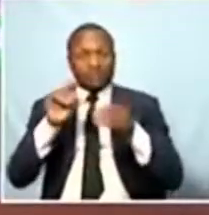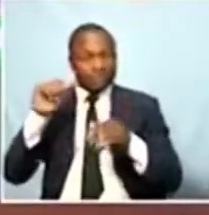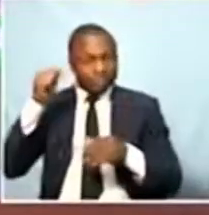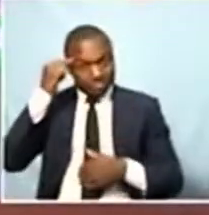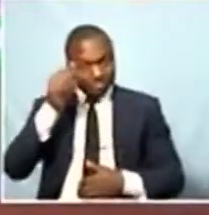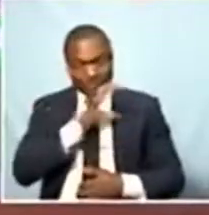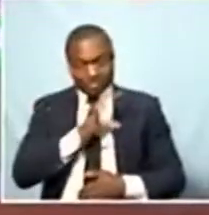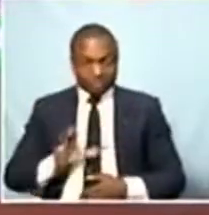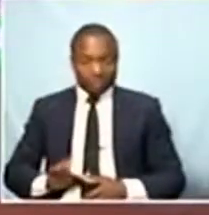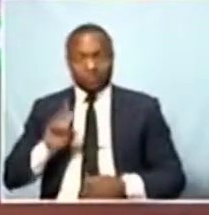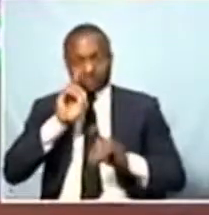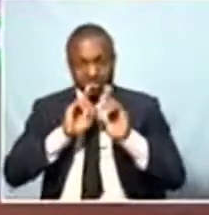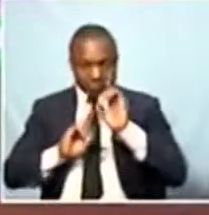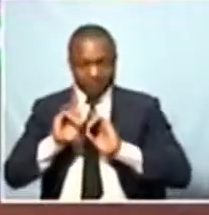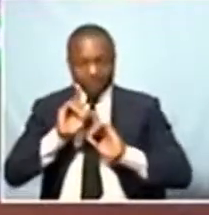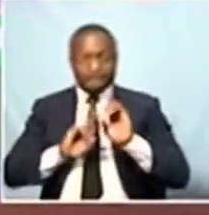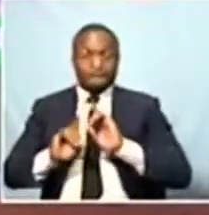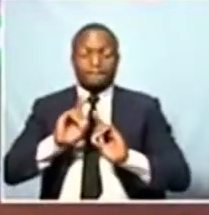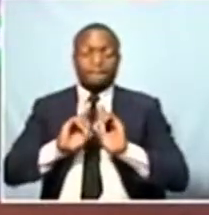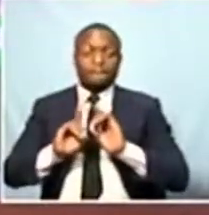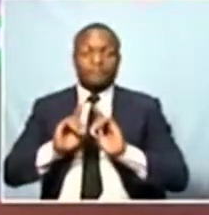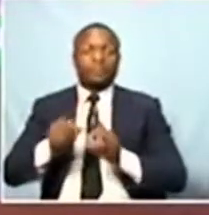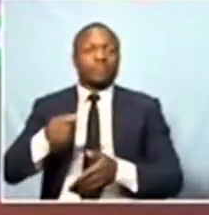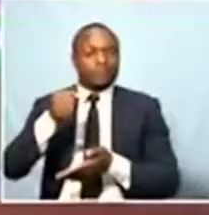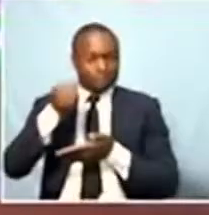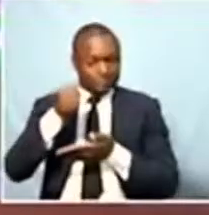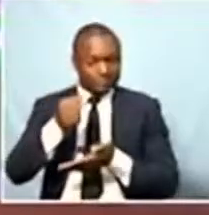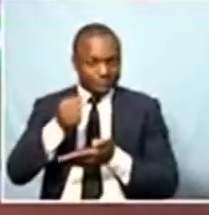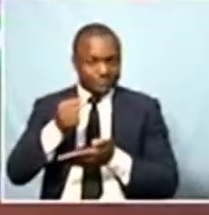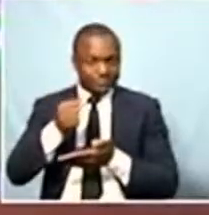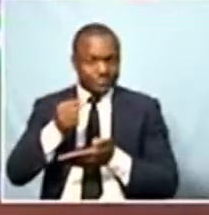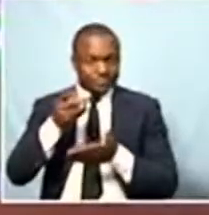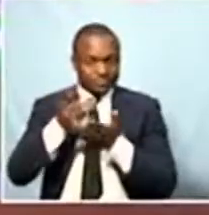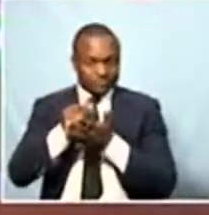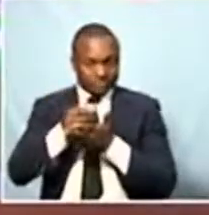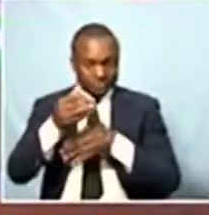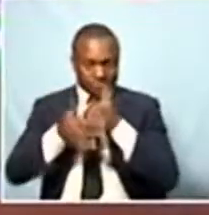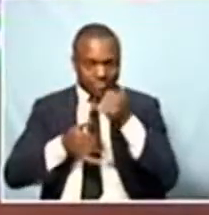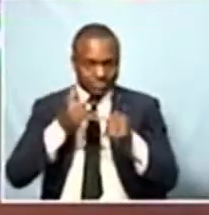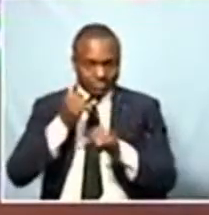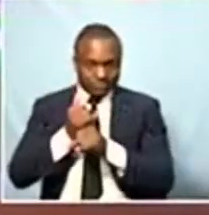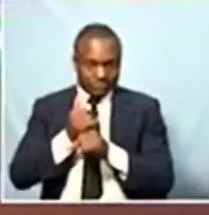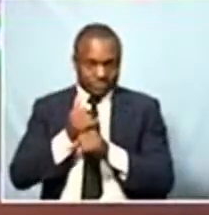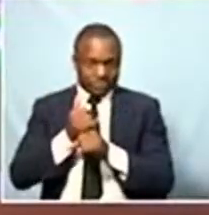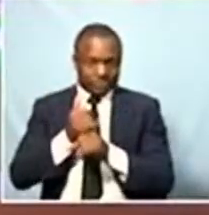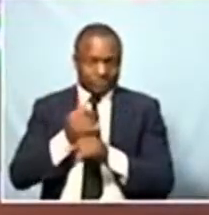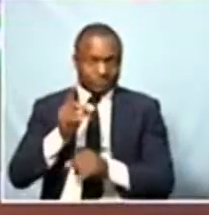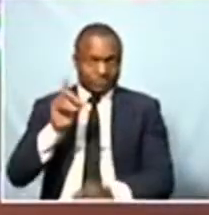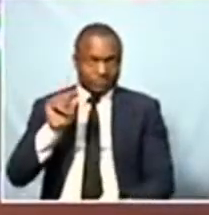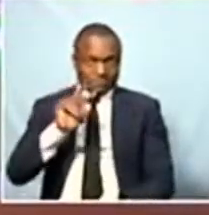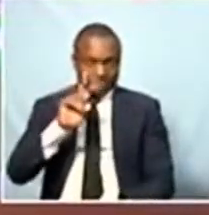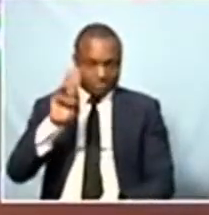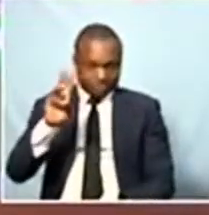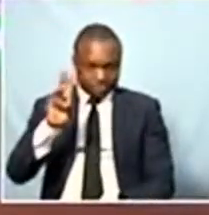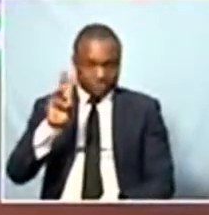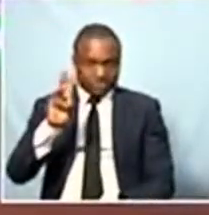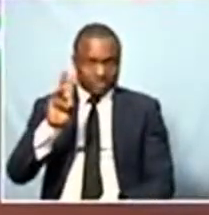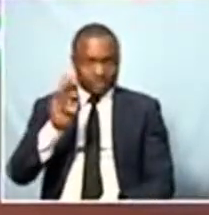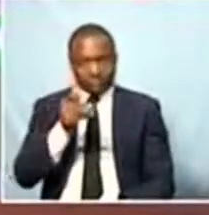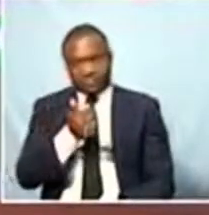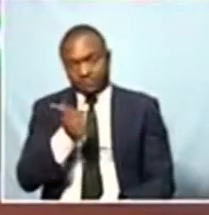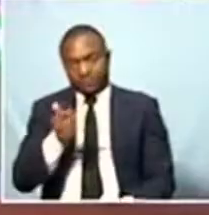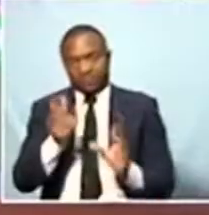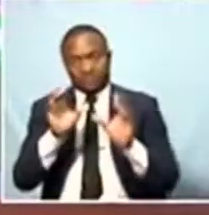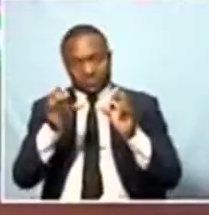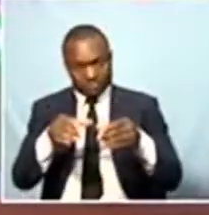considering the estimates of revenue and expenditure for the financial year ended 2026, and other